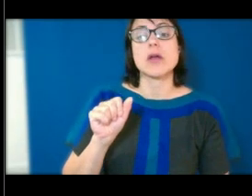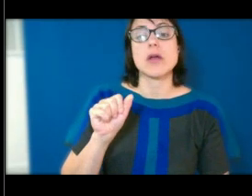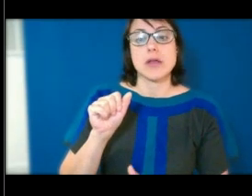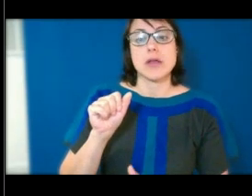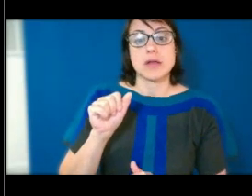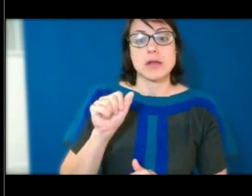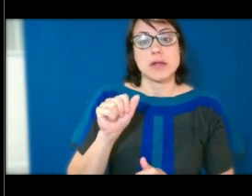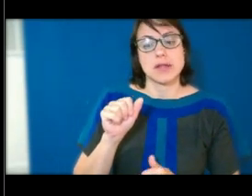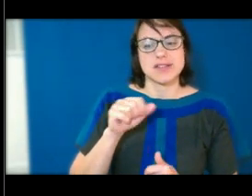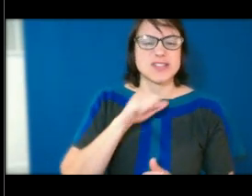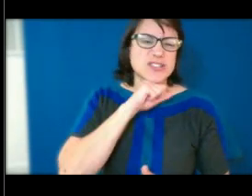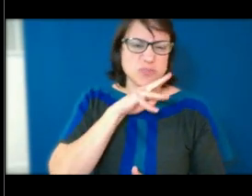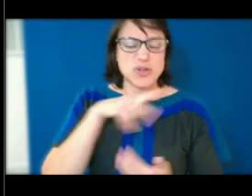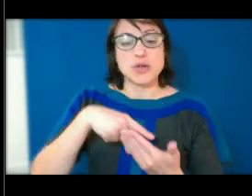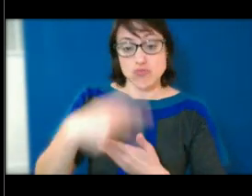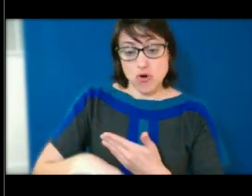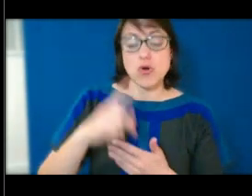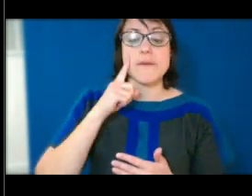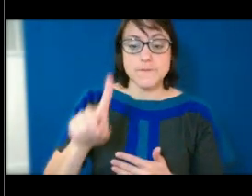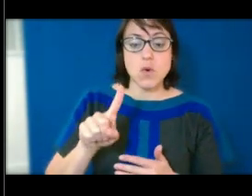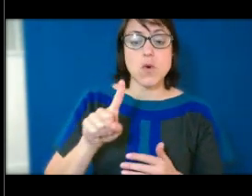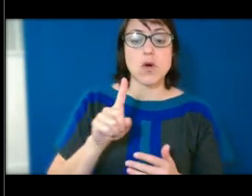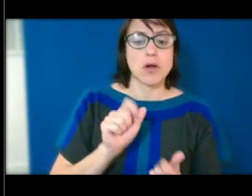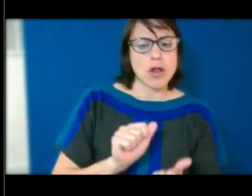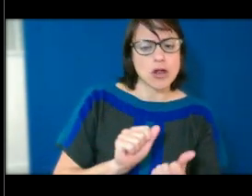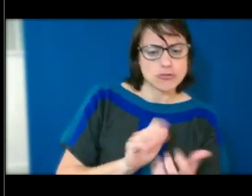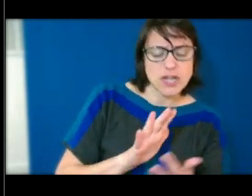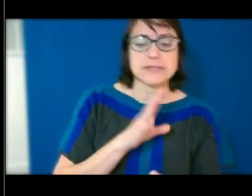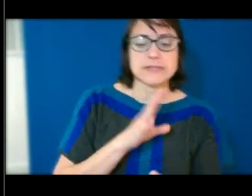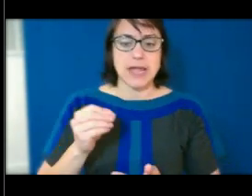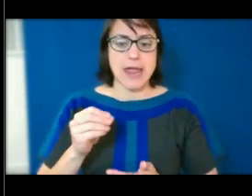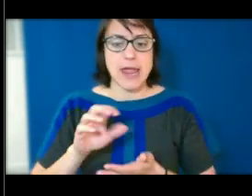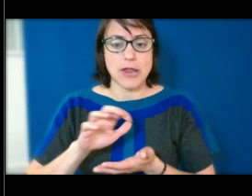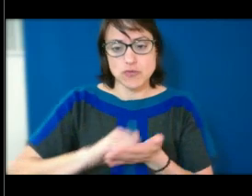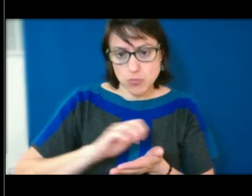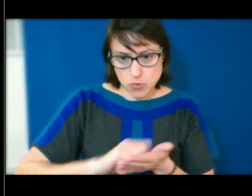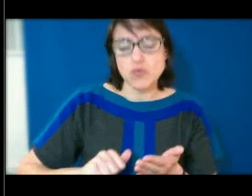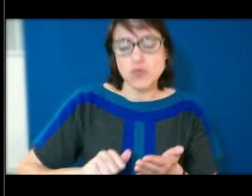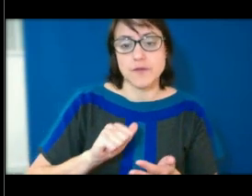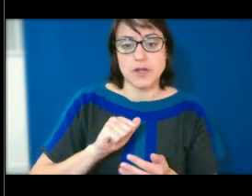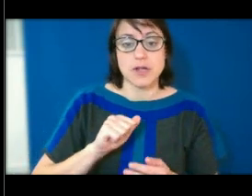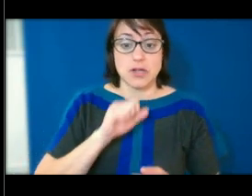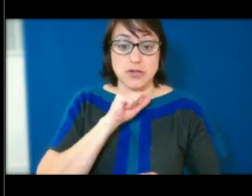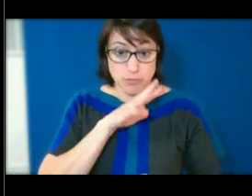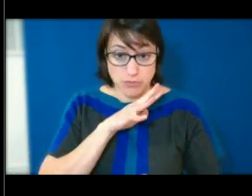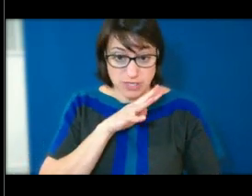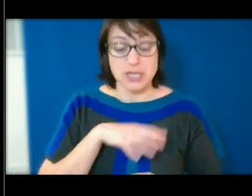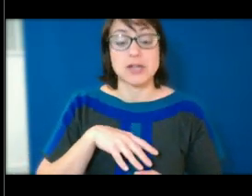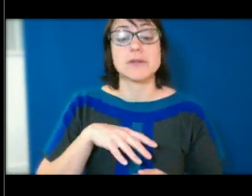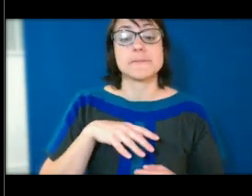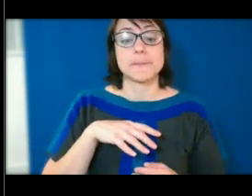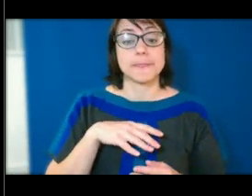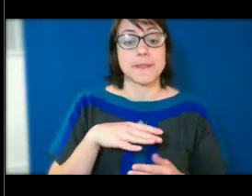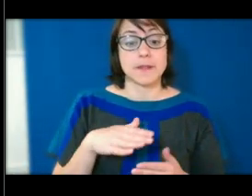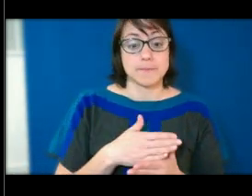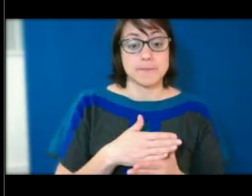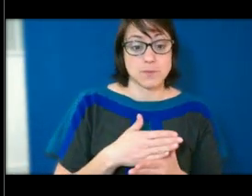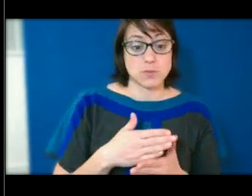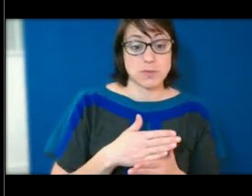debris between 22 and 26 fiscal years. And then the $50 million received by the National Sea Grant Office was to develop